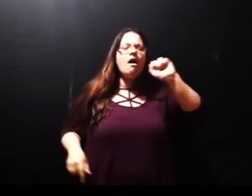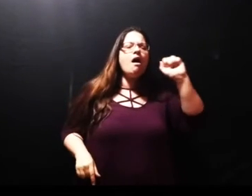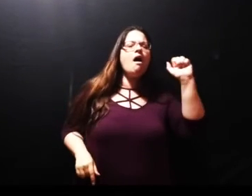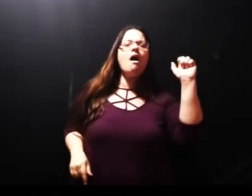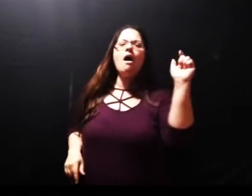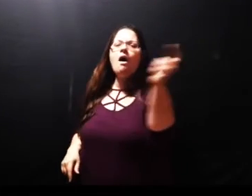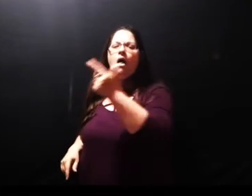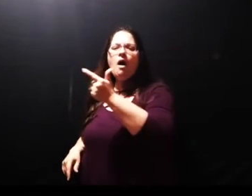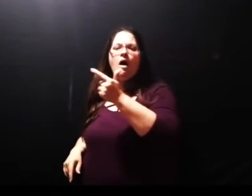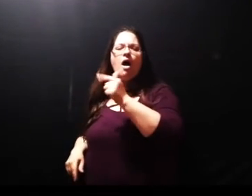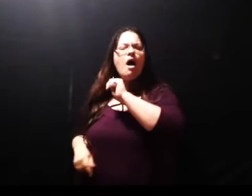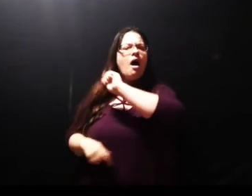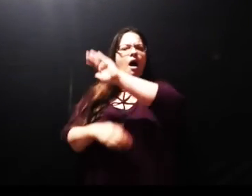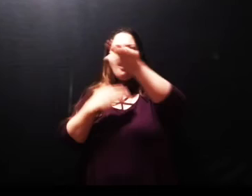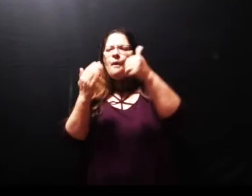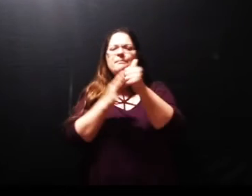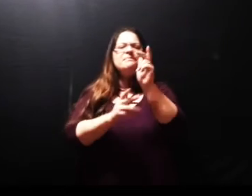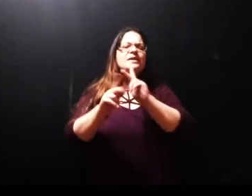he